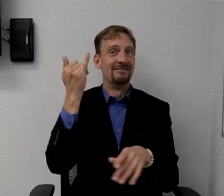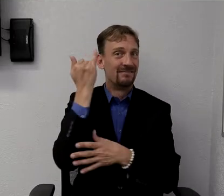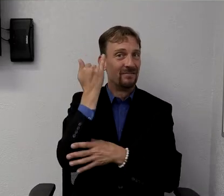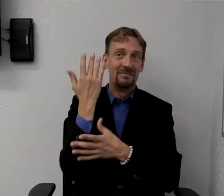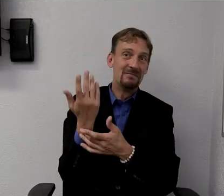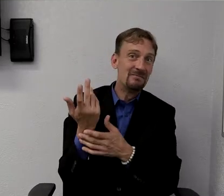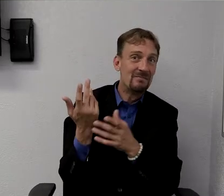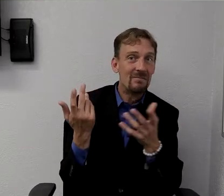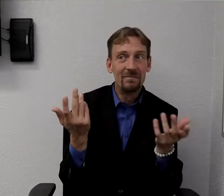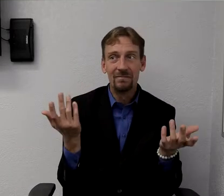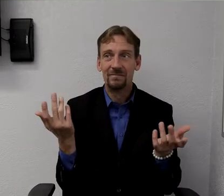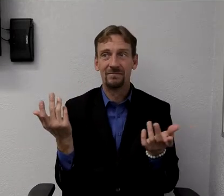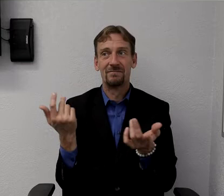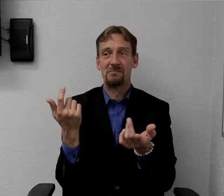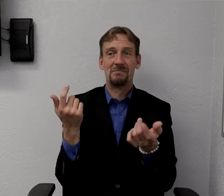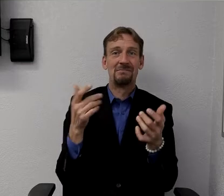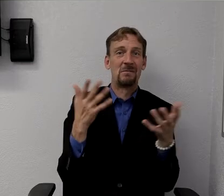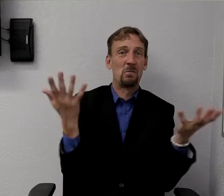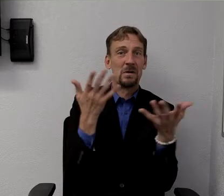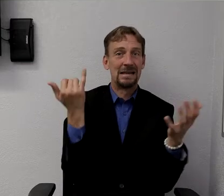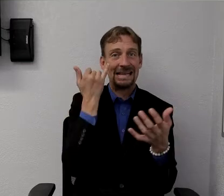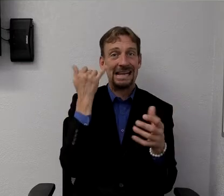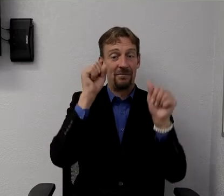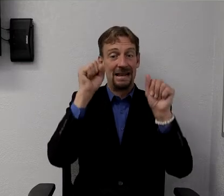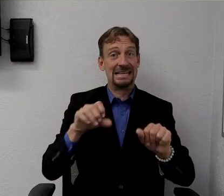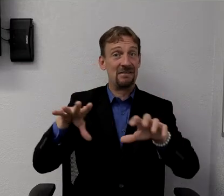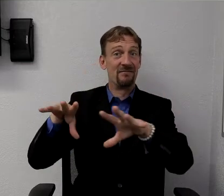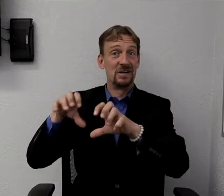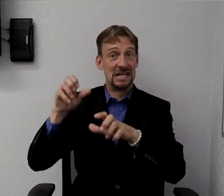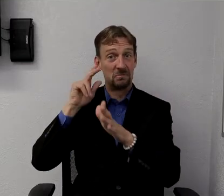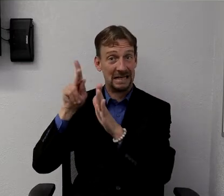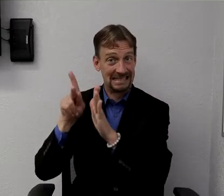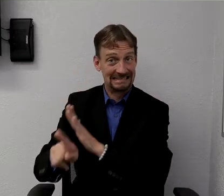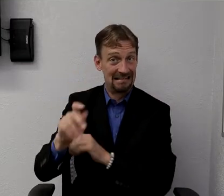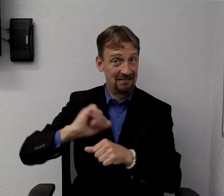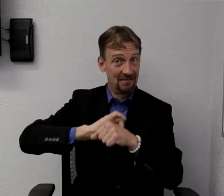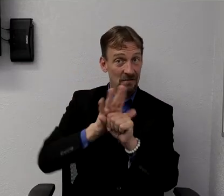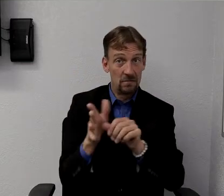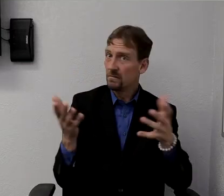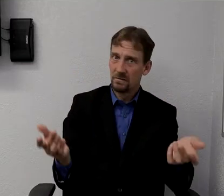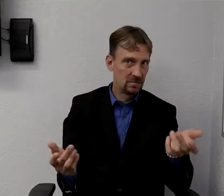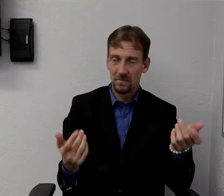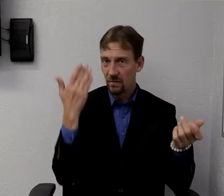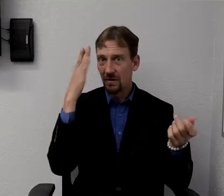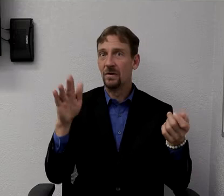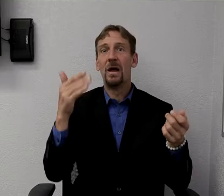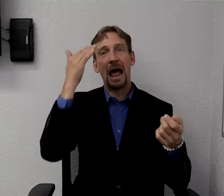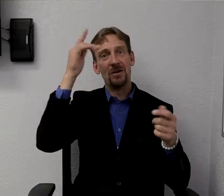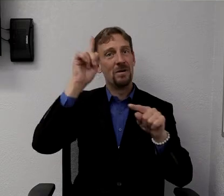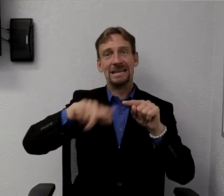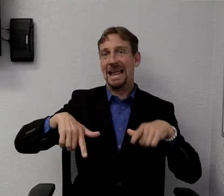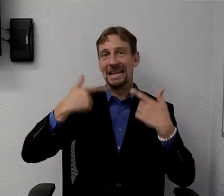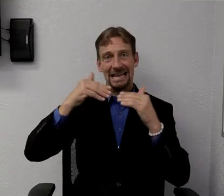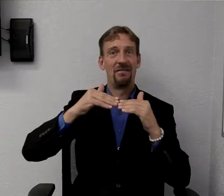if freezing temperatures will kill the virus, or we know that it can't live, I think, above 150 degrees, but obviously